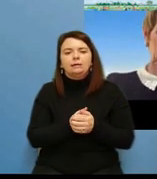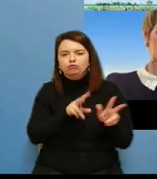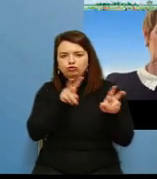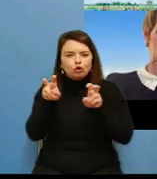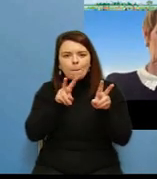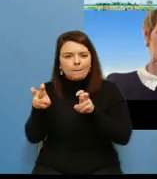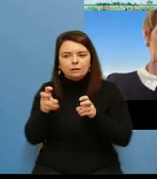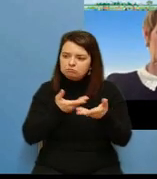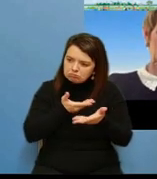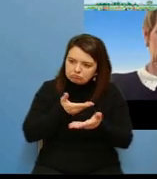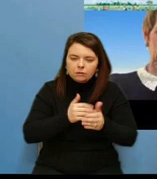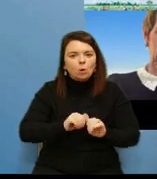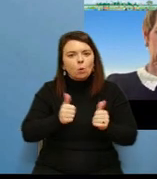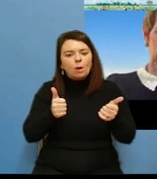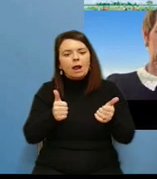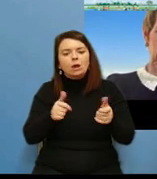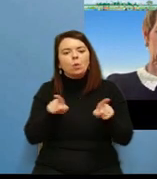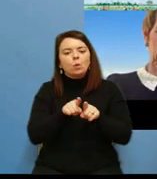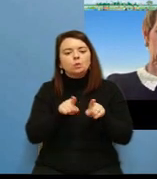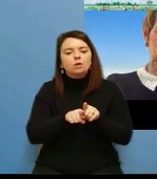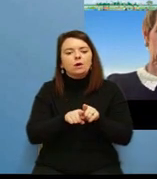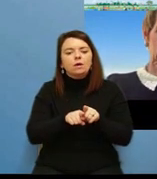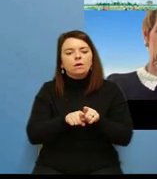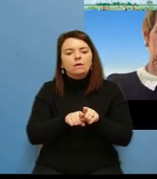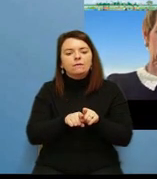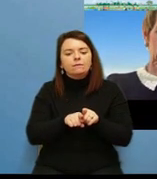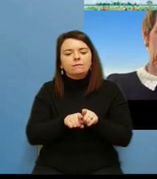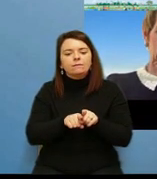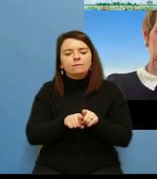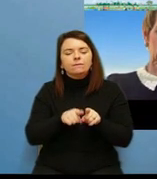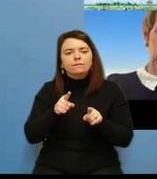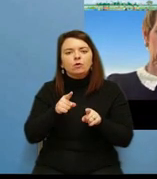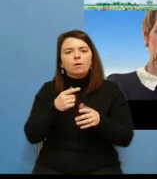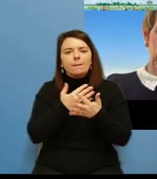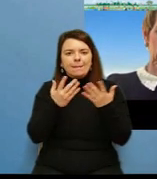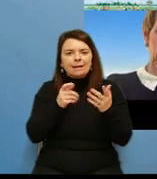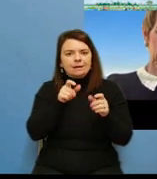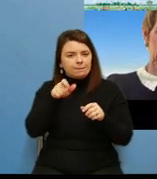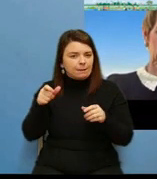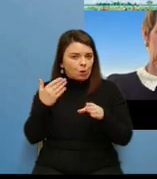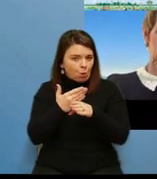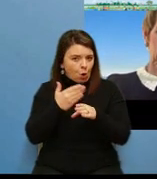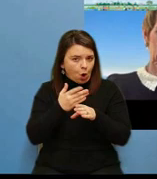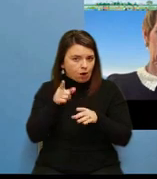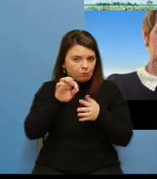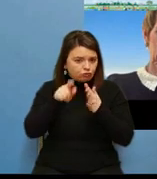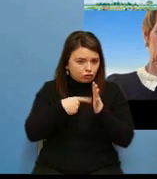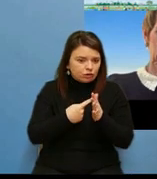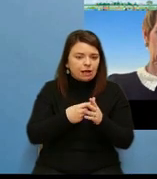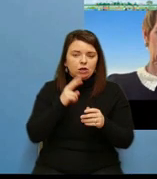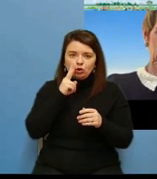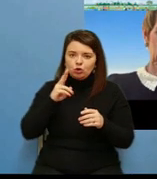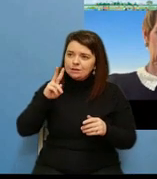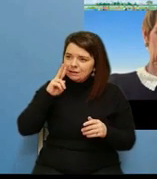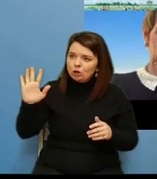discussion today. I think we worked some topics really well, so many thanks for that, and also for the quality pre-read from the many people